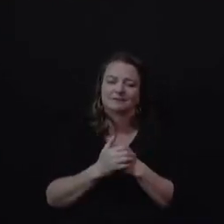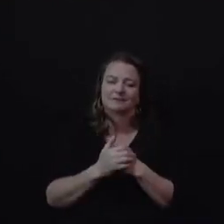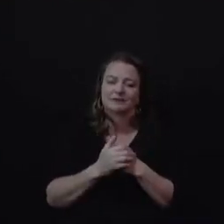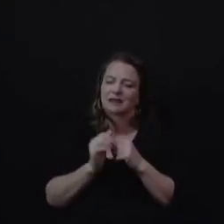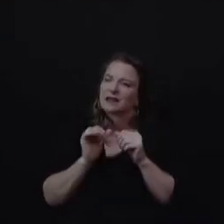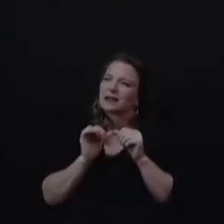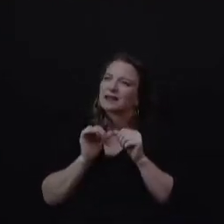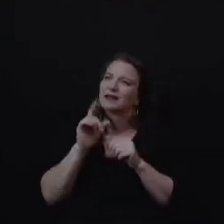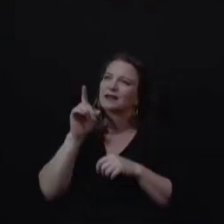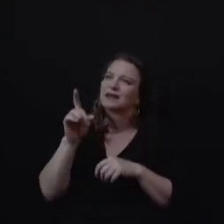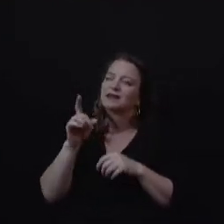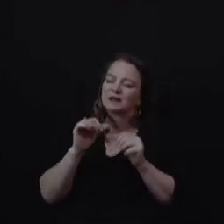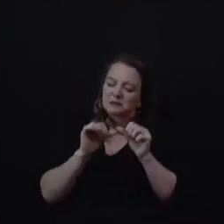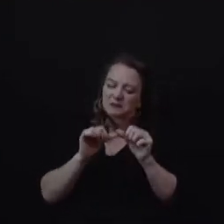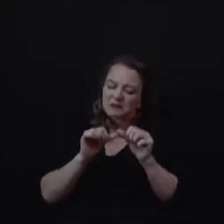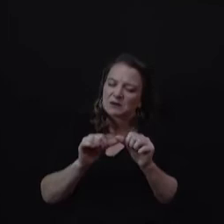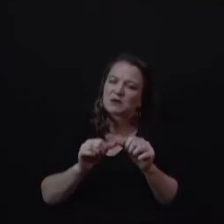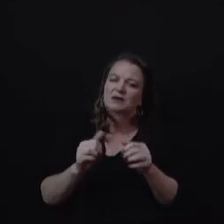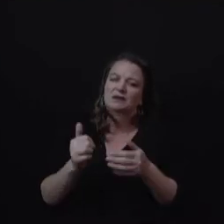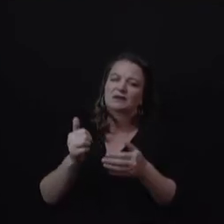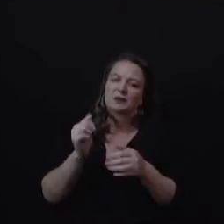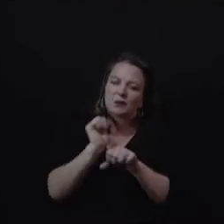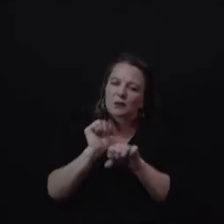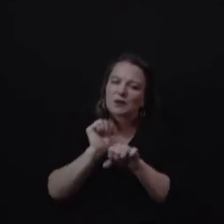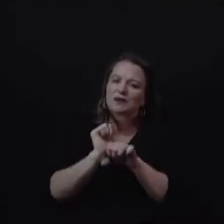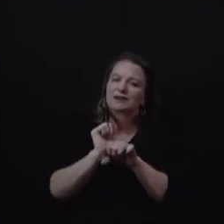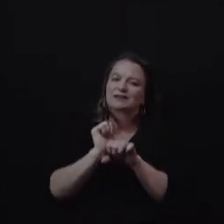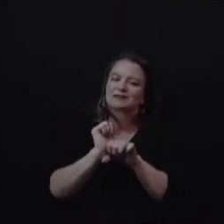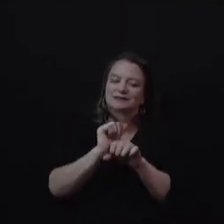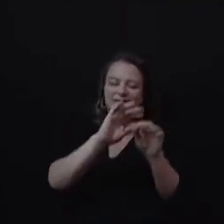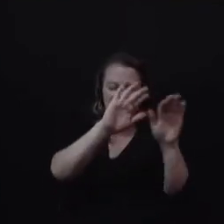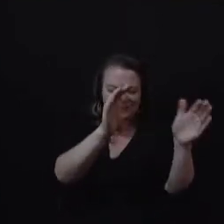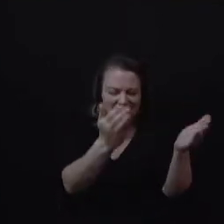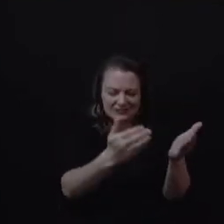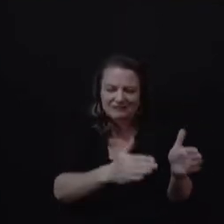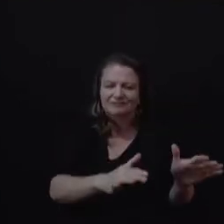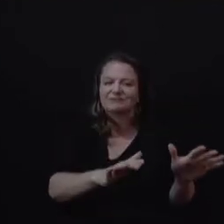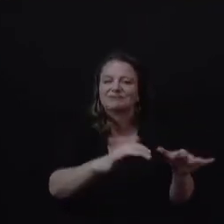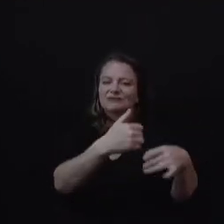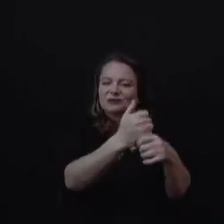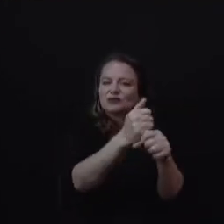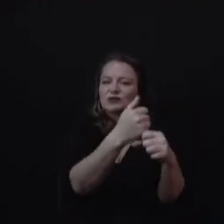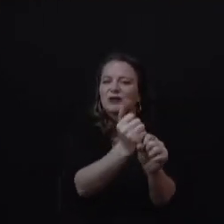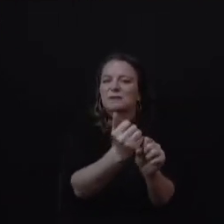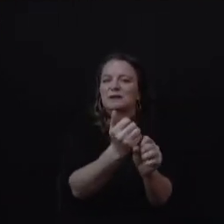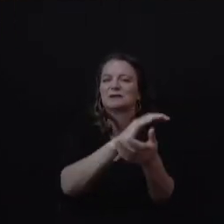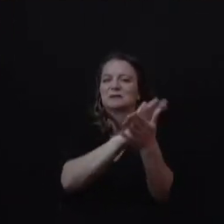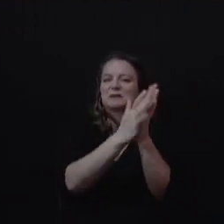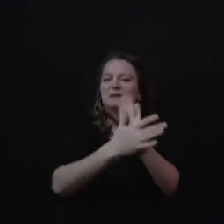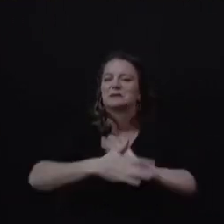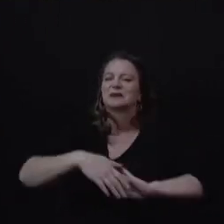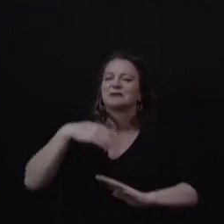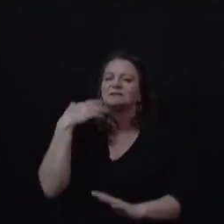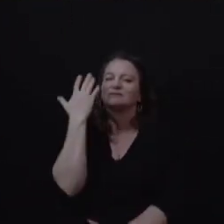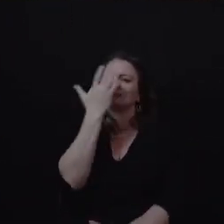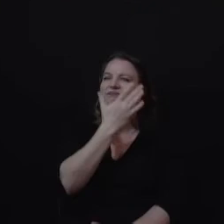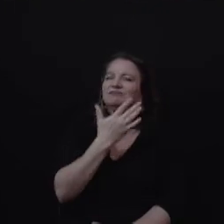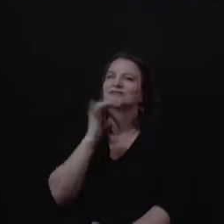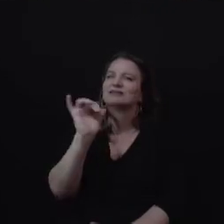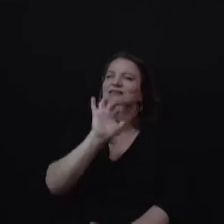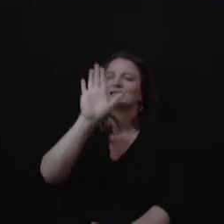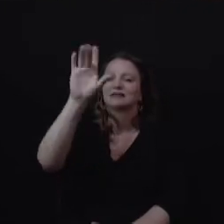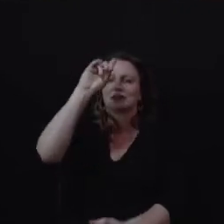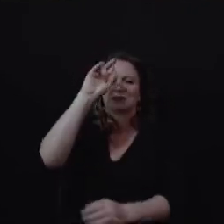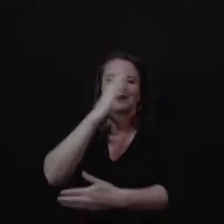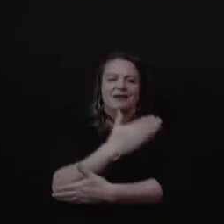Continue to work on us. Continue to shape and form us into the image of your Son, because